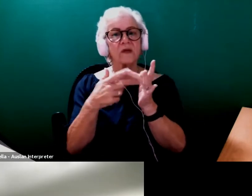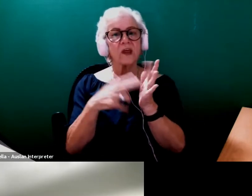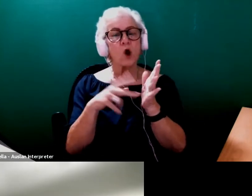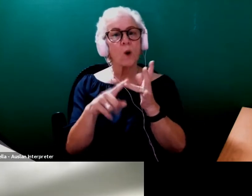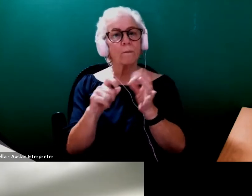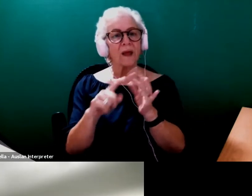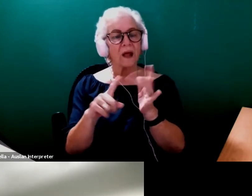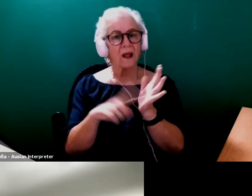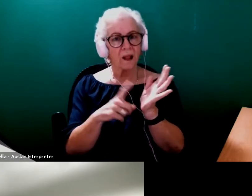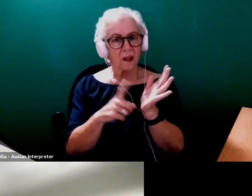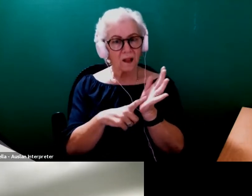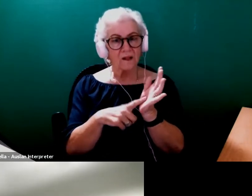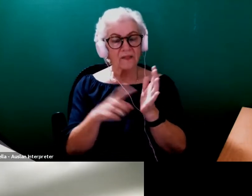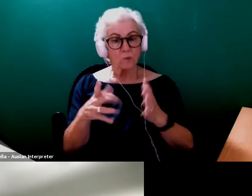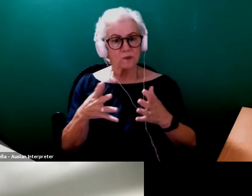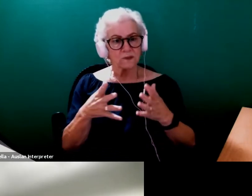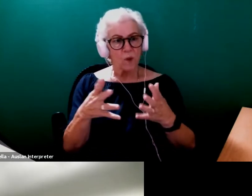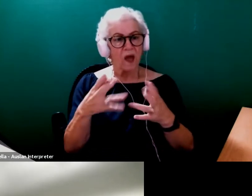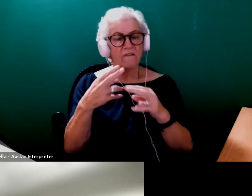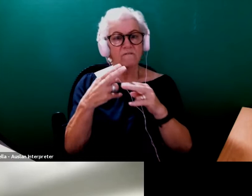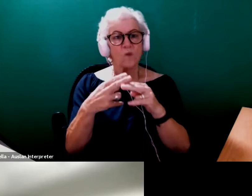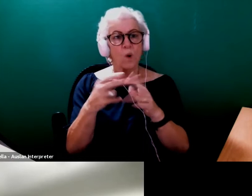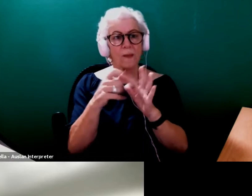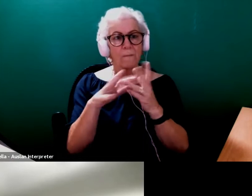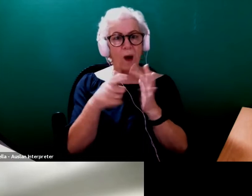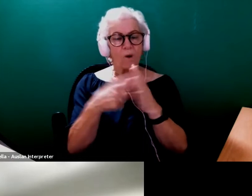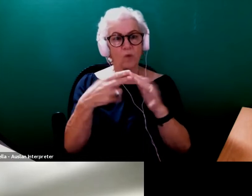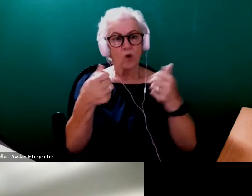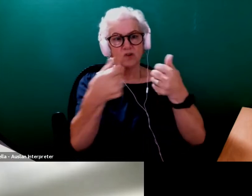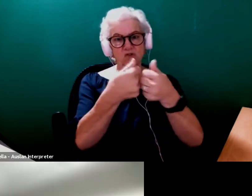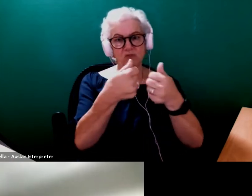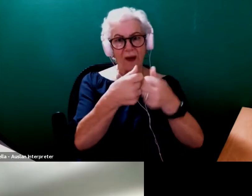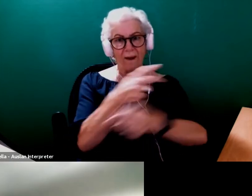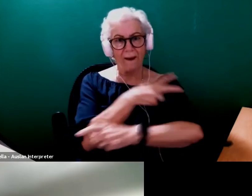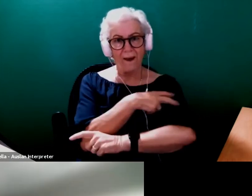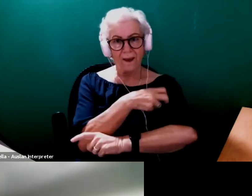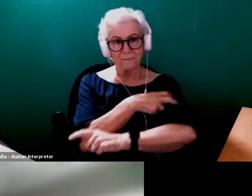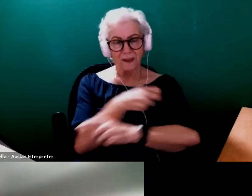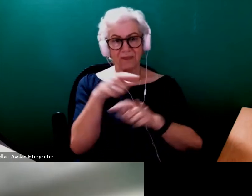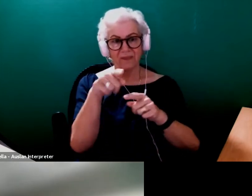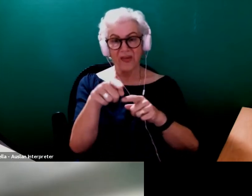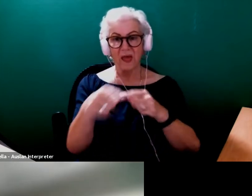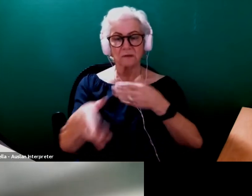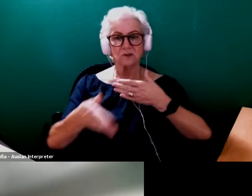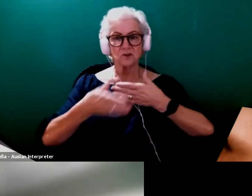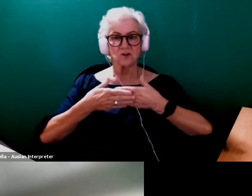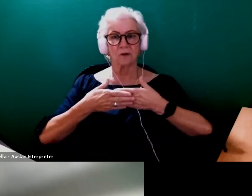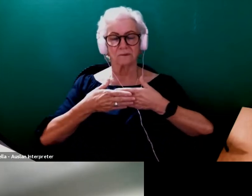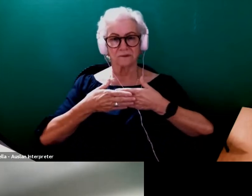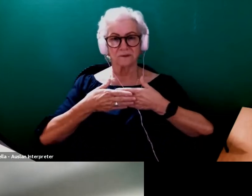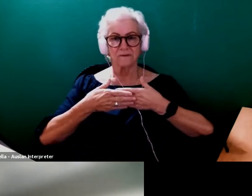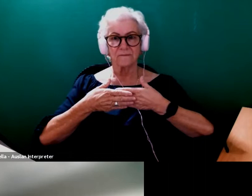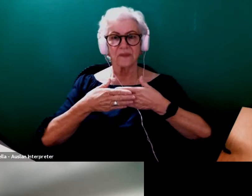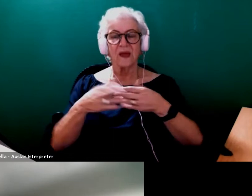was a way of using the power of the Drug Enforcement Administration to immediately shut down distributors